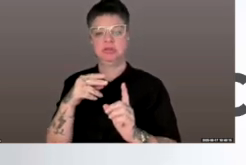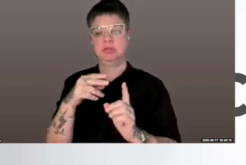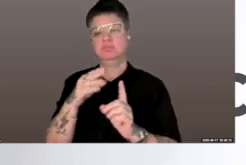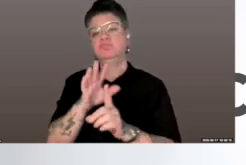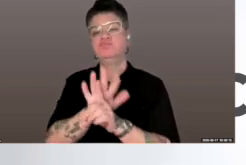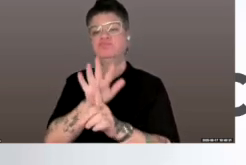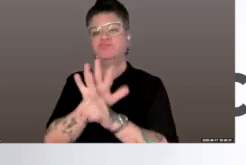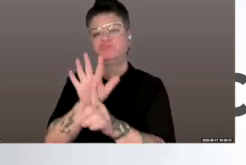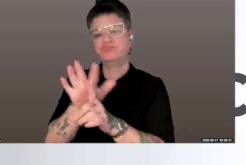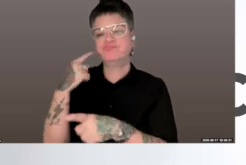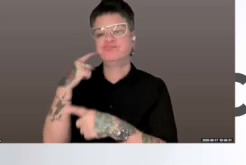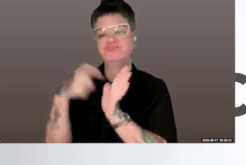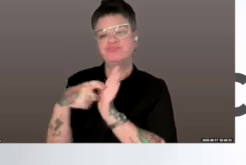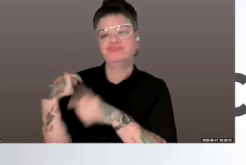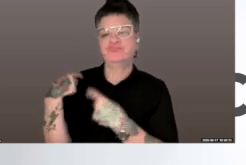application